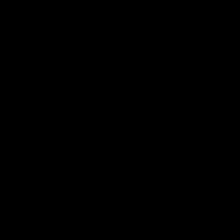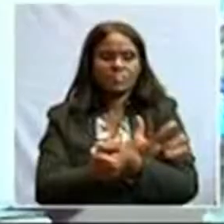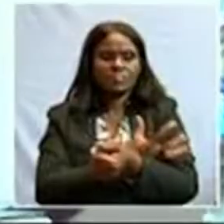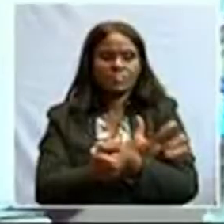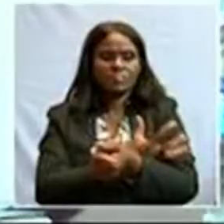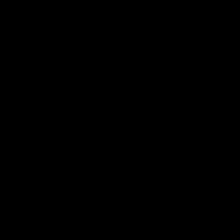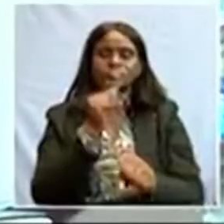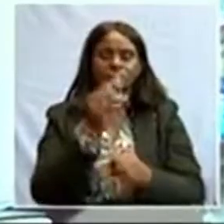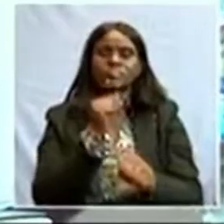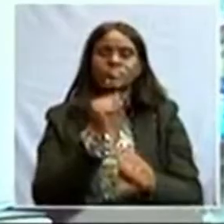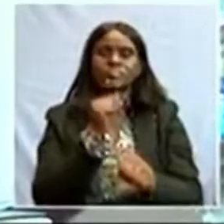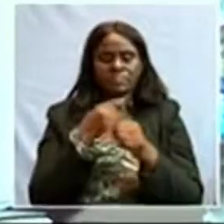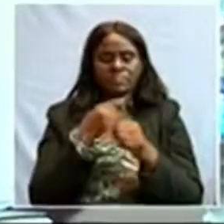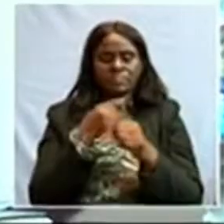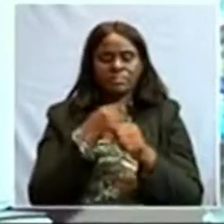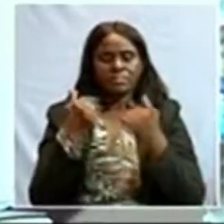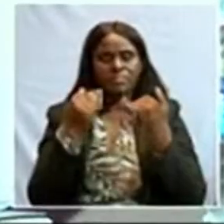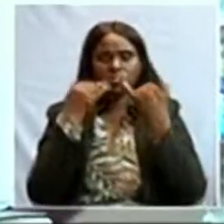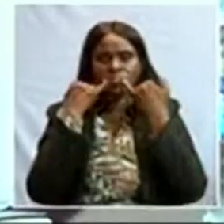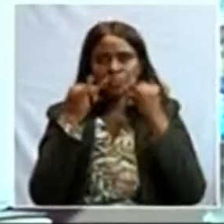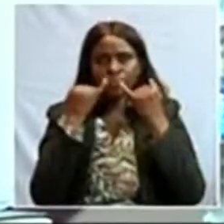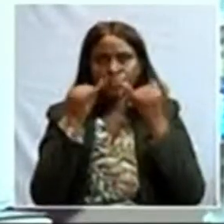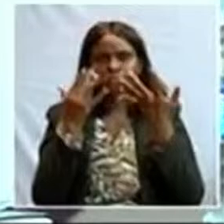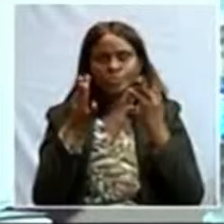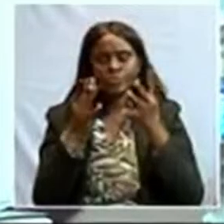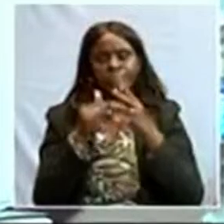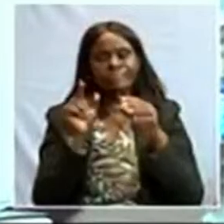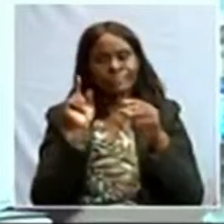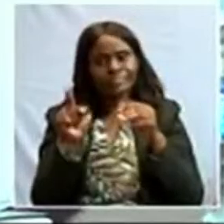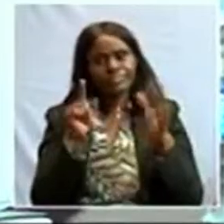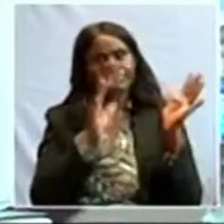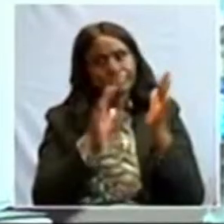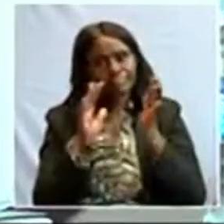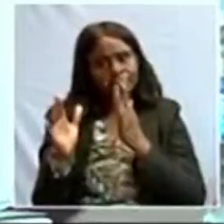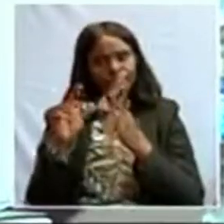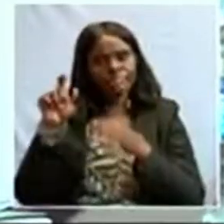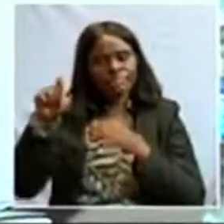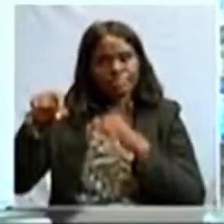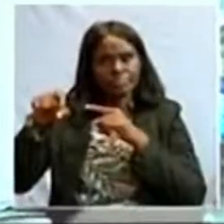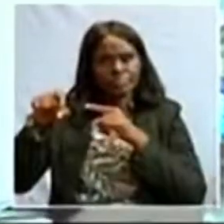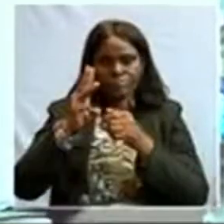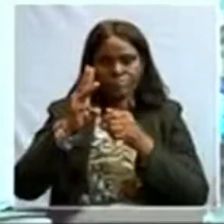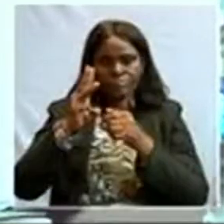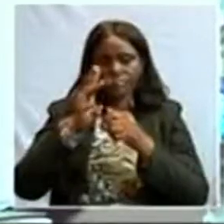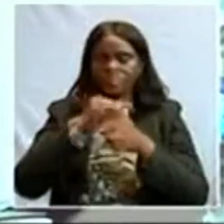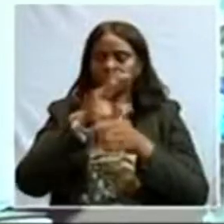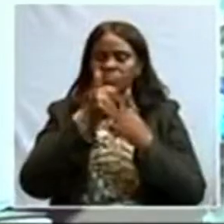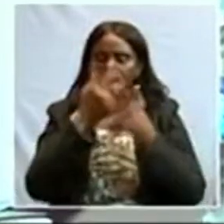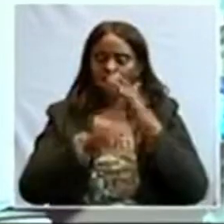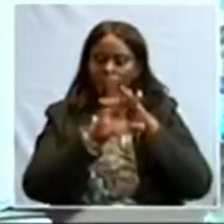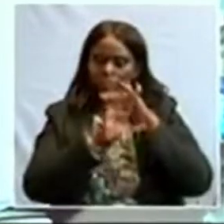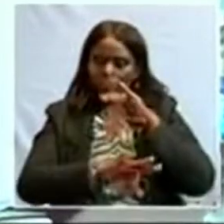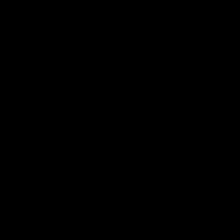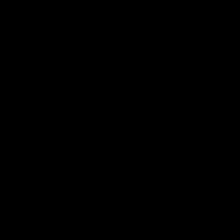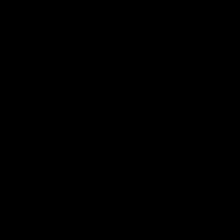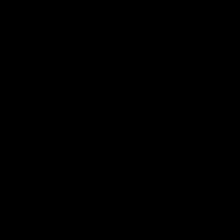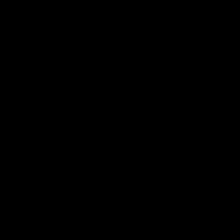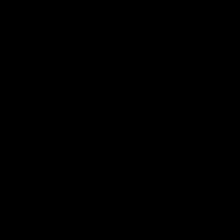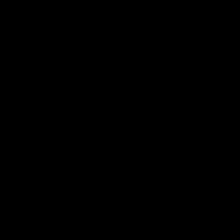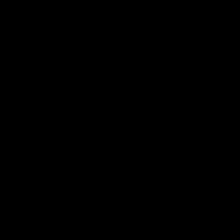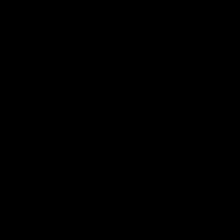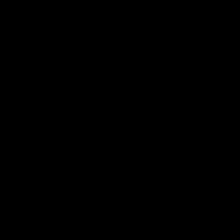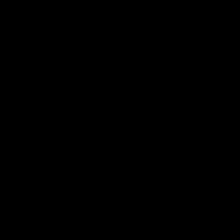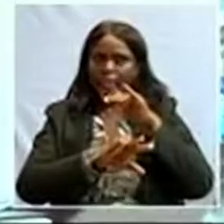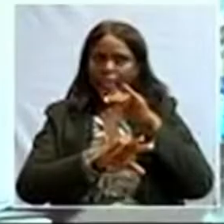functions. I wish to indicate that the desired requirement would be that we all sit under one institution,